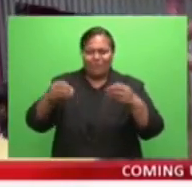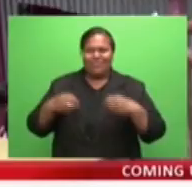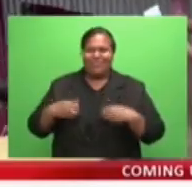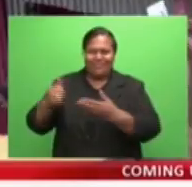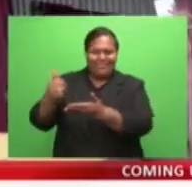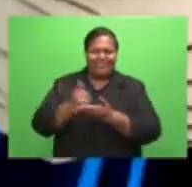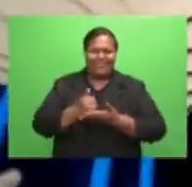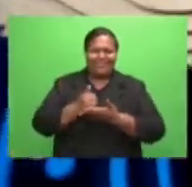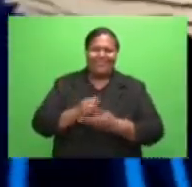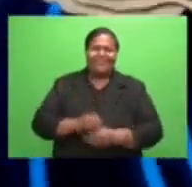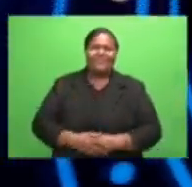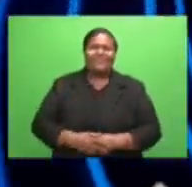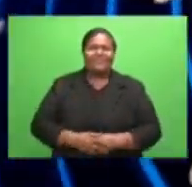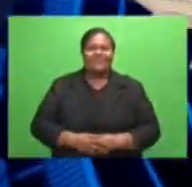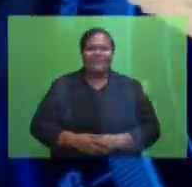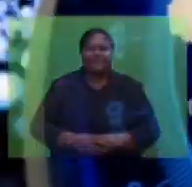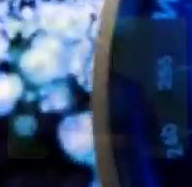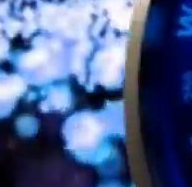assistance.